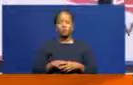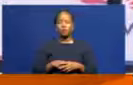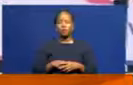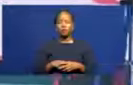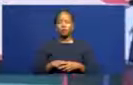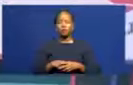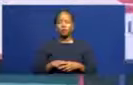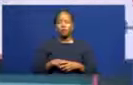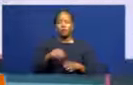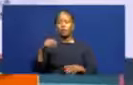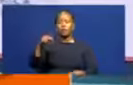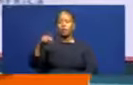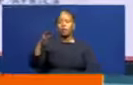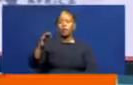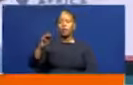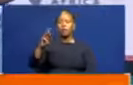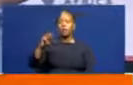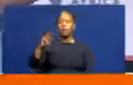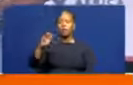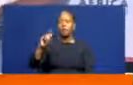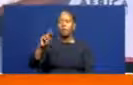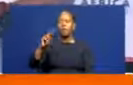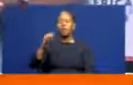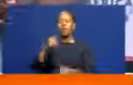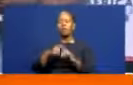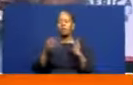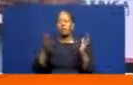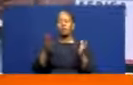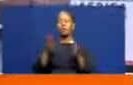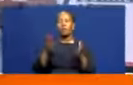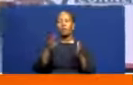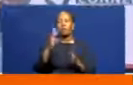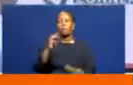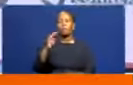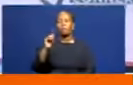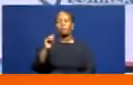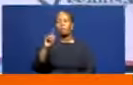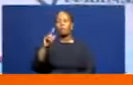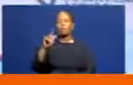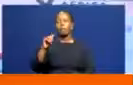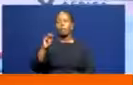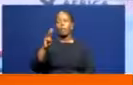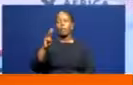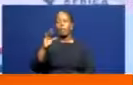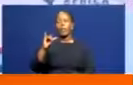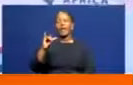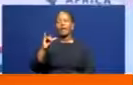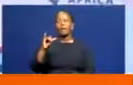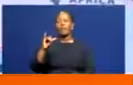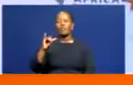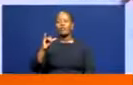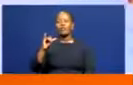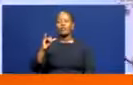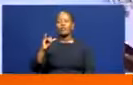Tapiwa Penama from Malawi. Tapiwa Penama from Malawi.